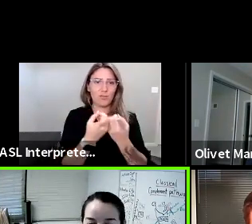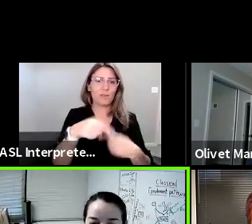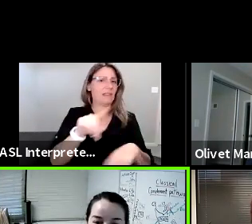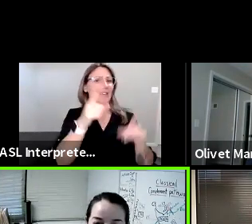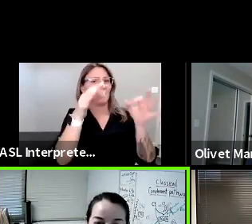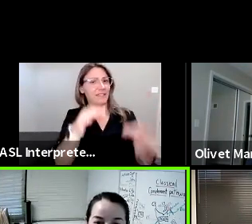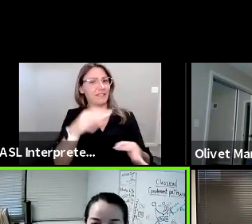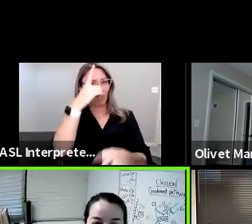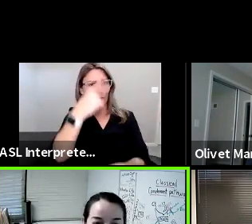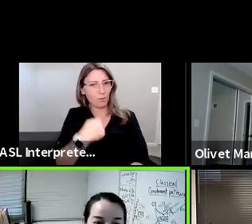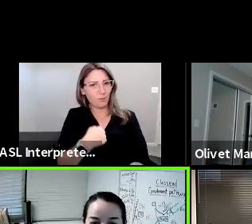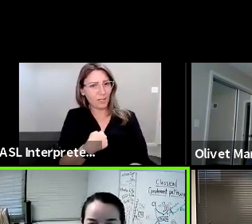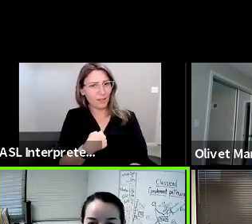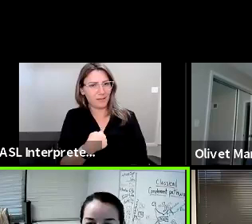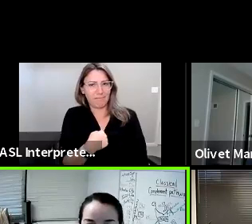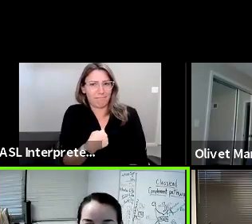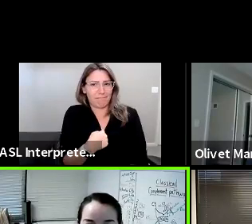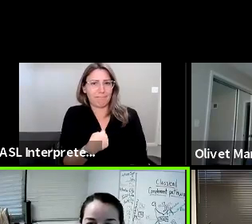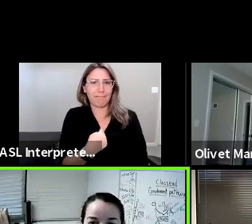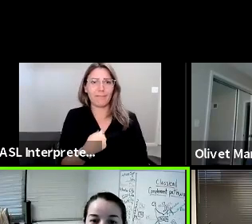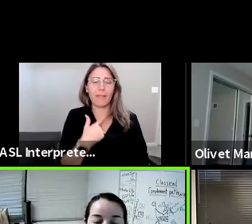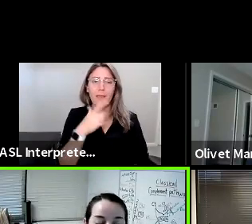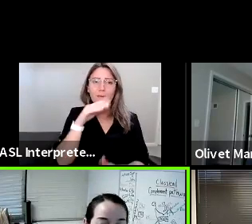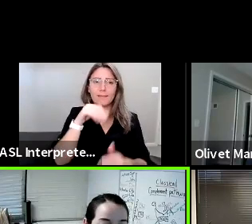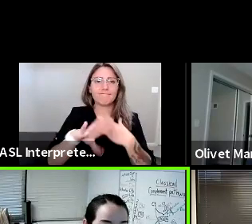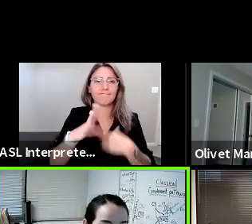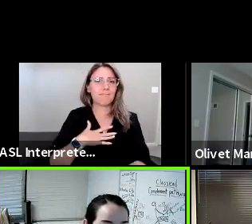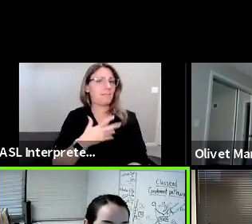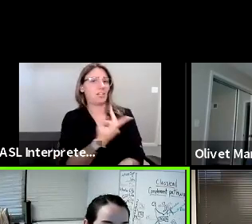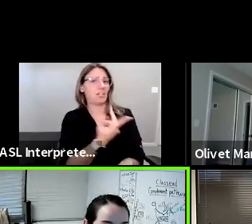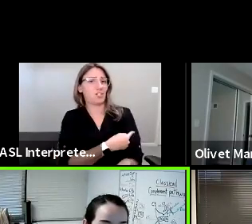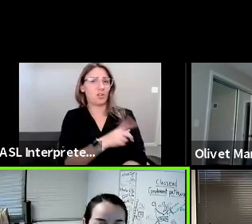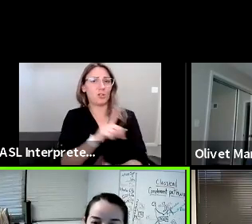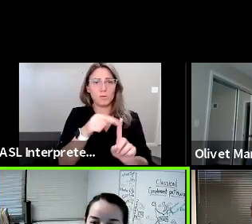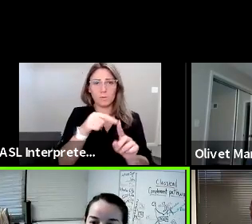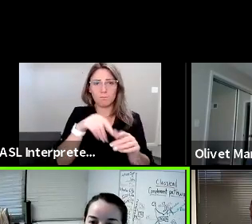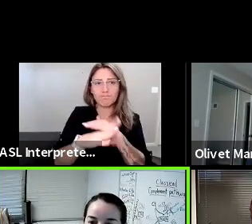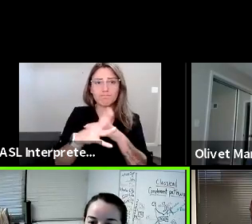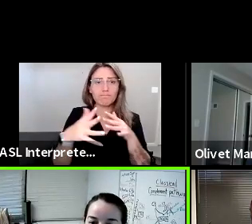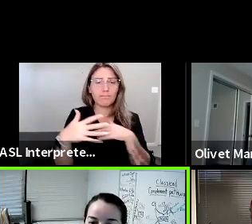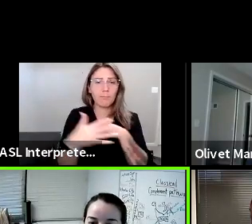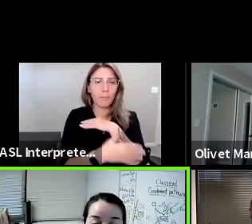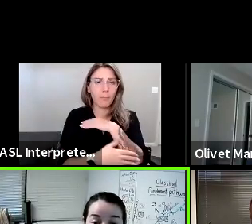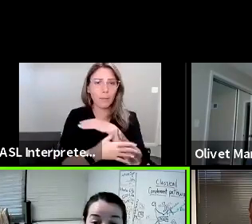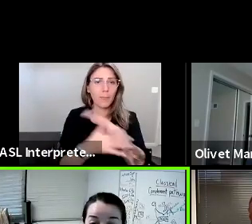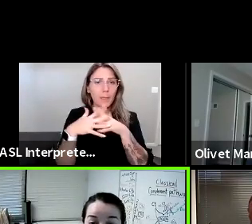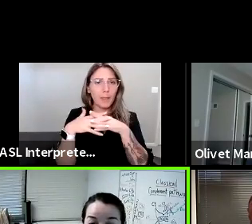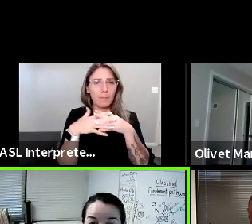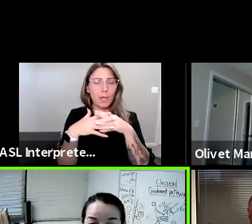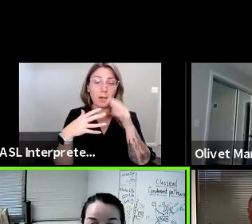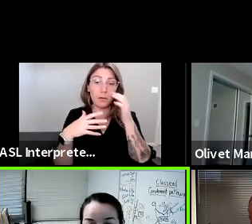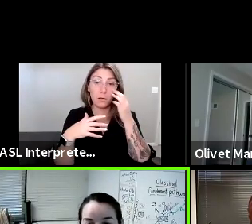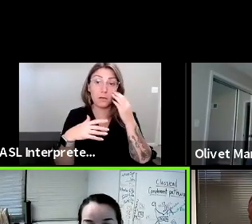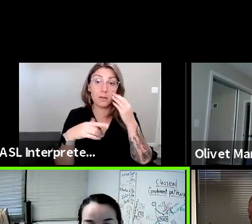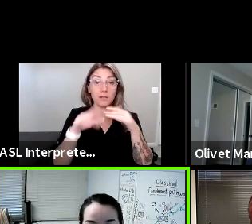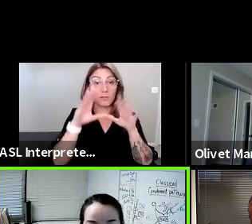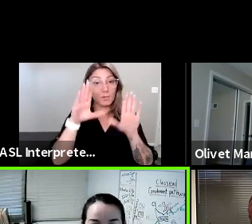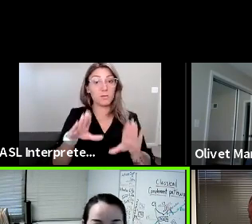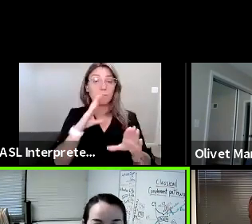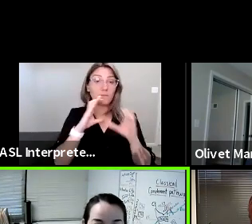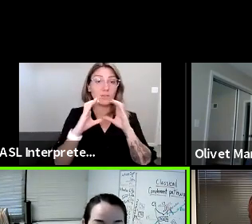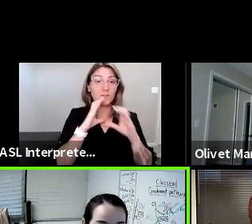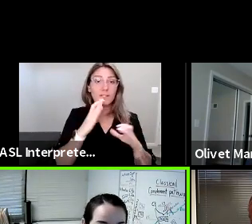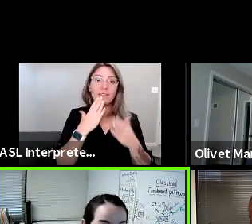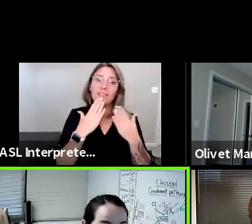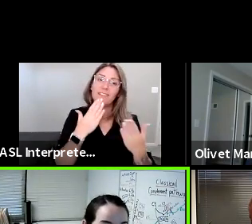for me as I was coming in for my shots. The other thing I wanted to comment, this is a great conversation and thanks for having